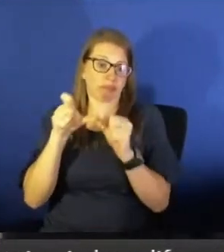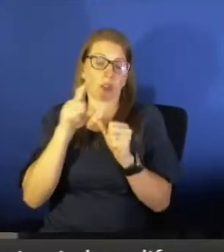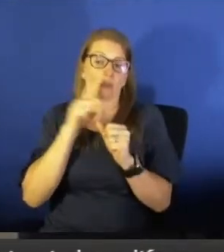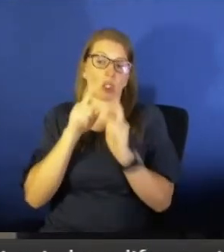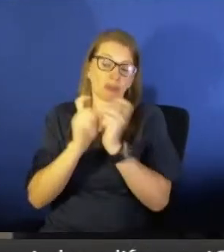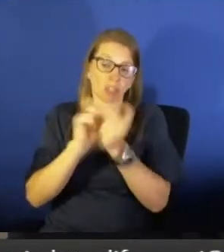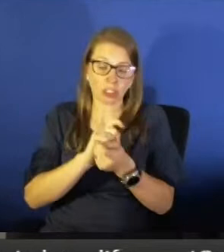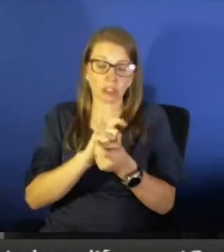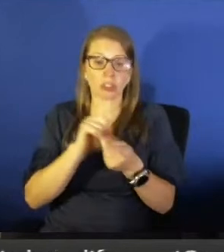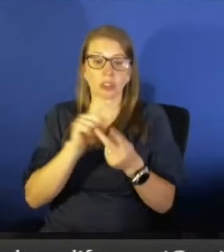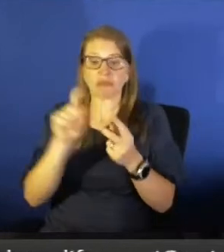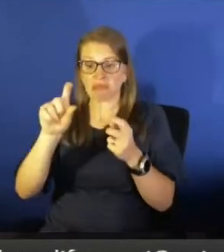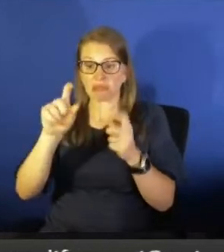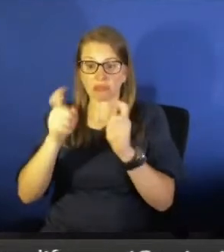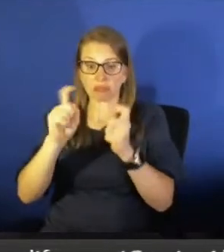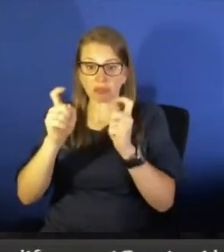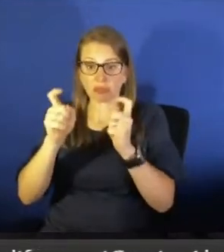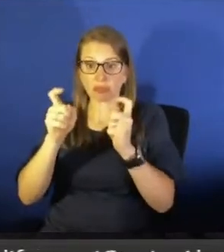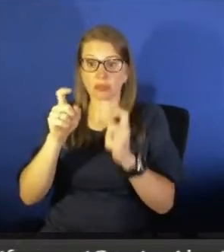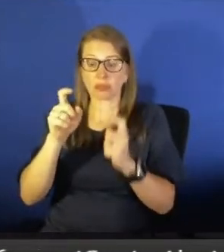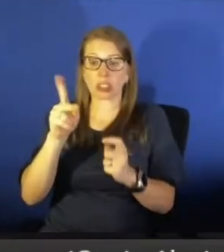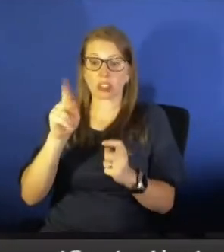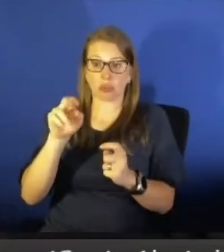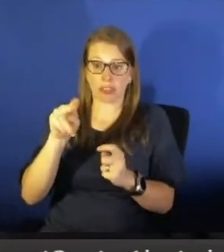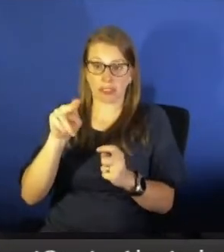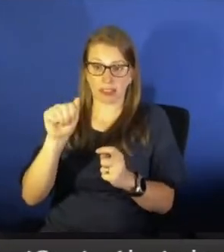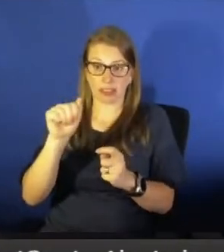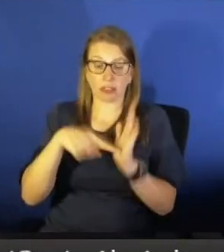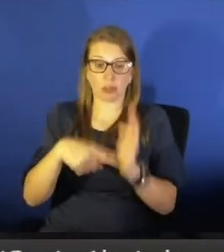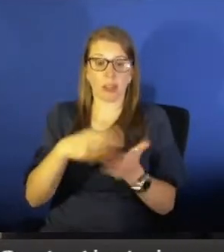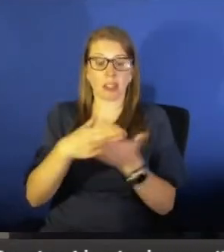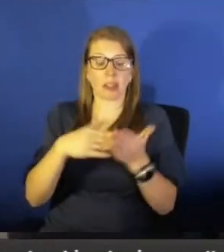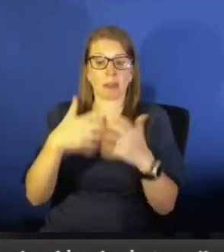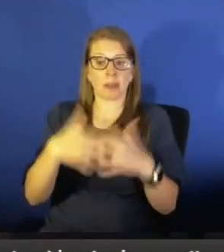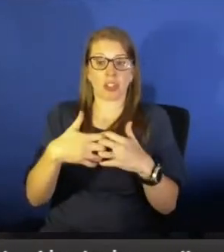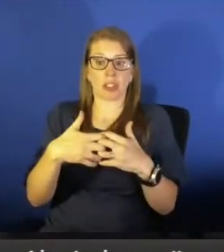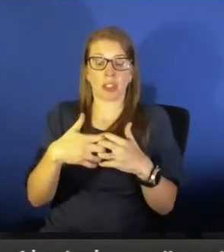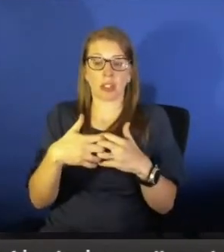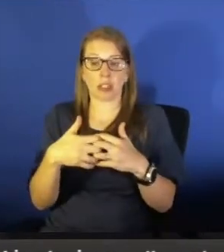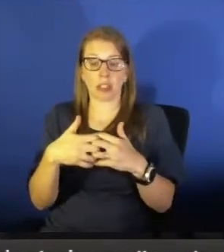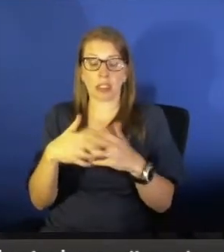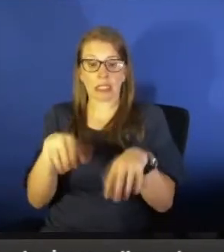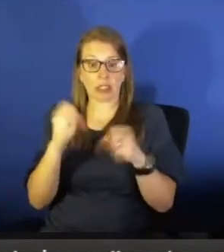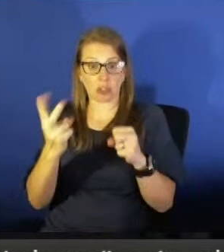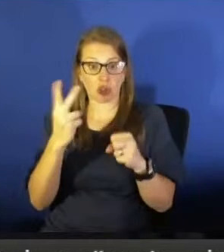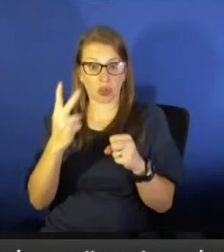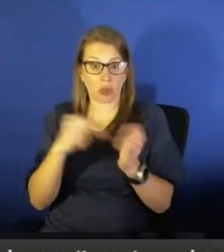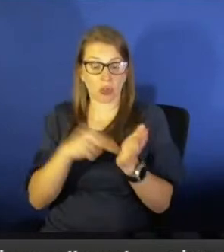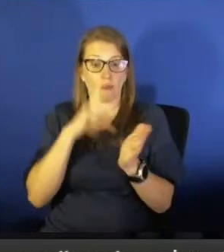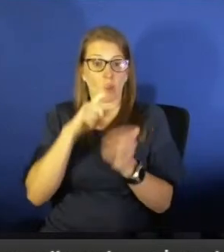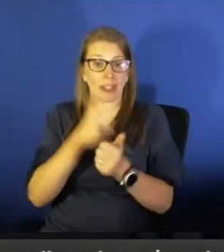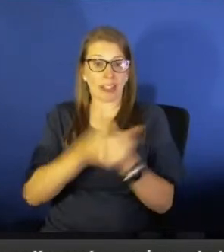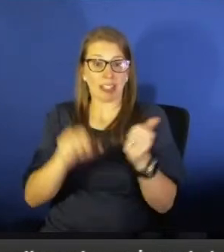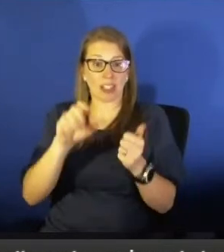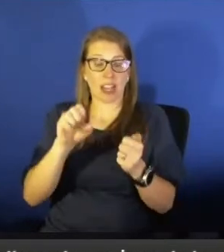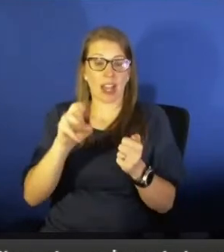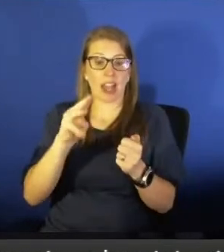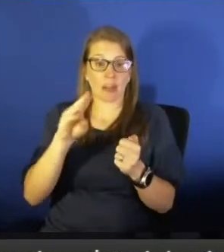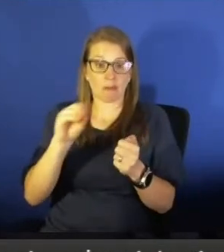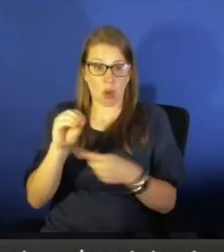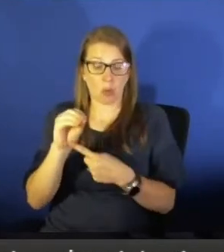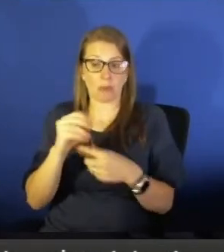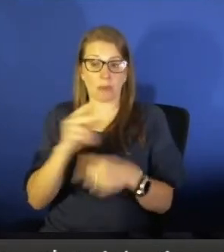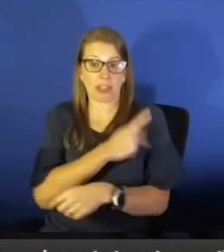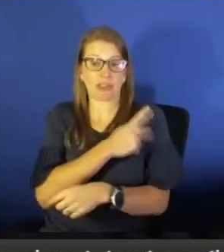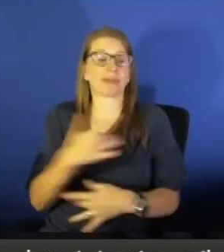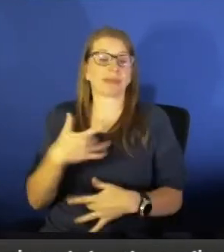be adjusted. And Christina was showing us some of those machines exactly. as well. Does it take 2 nurses for each ECMO patient at all Typically, times? yes. And